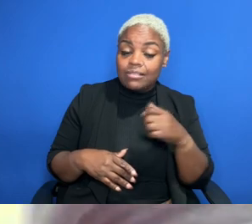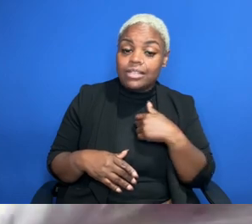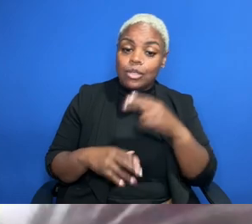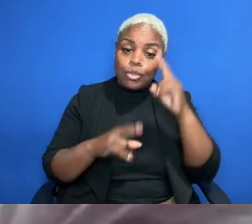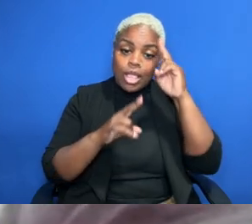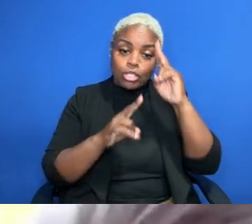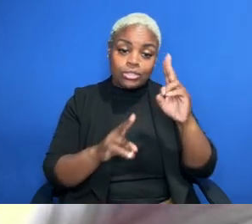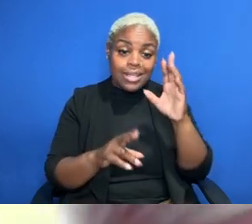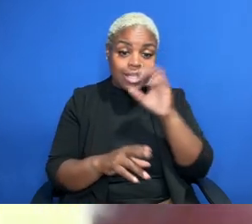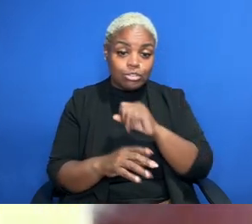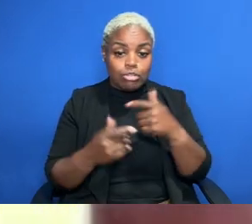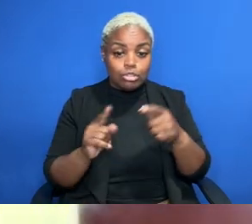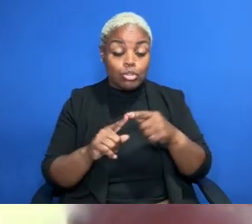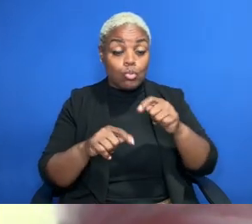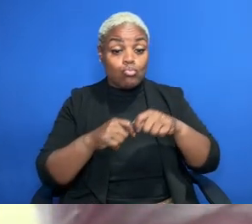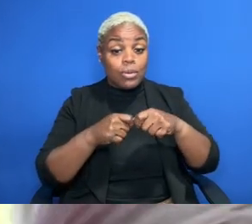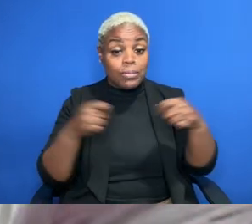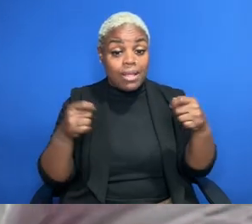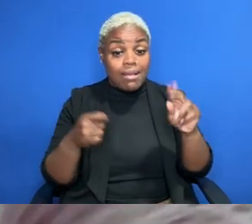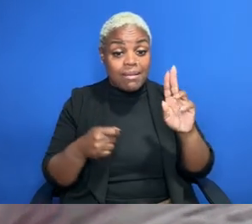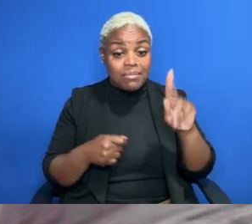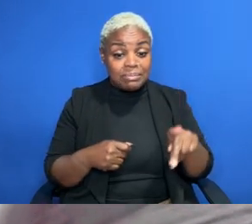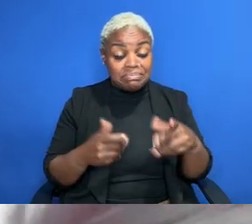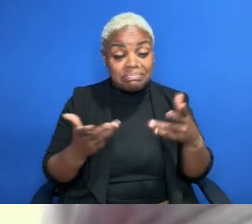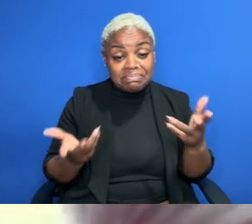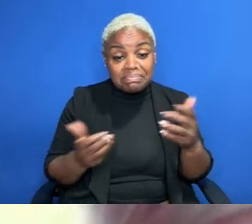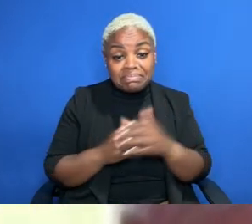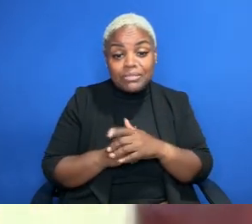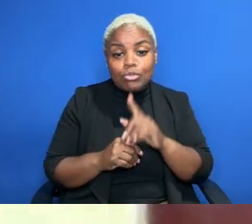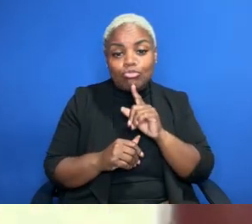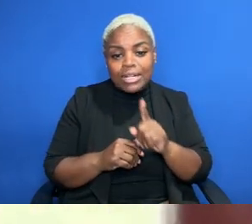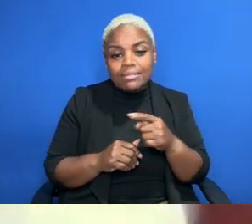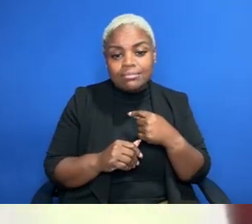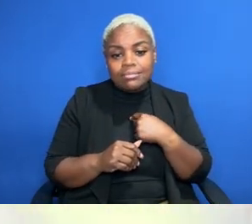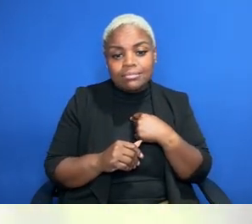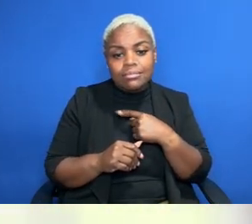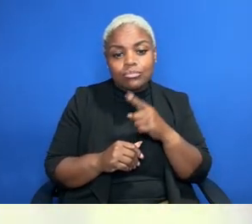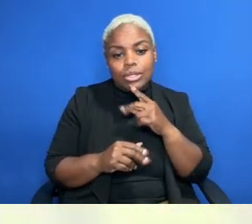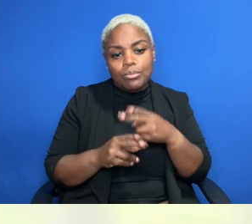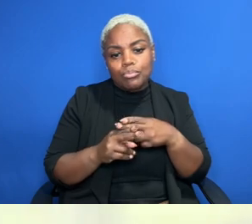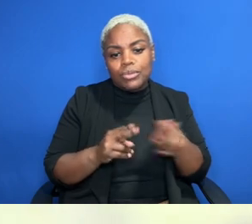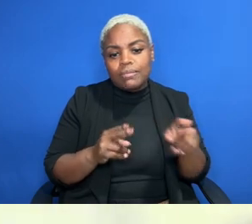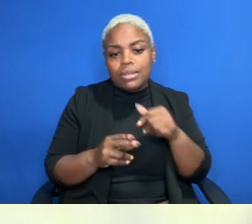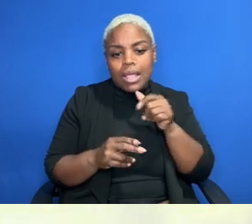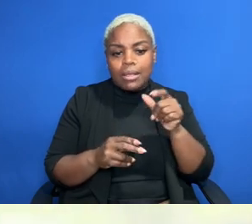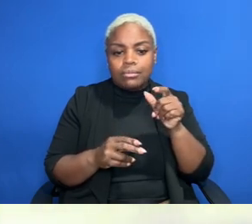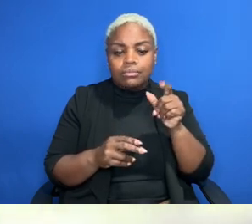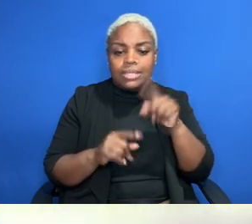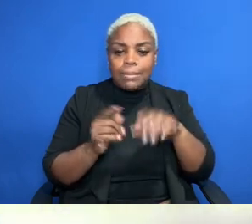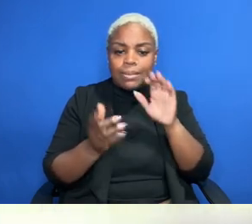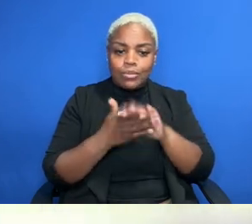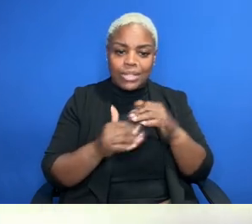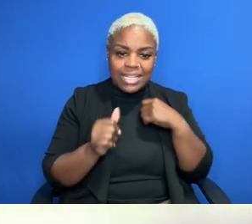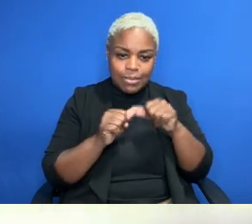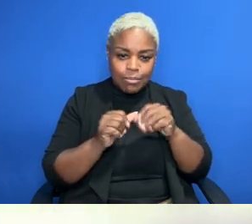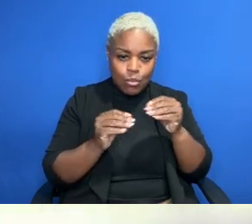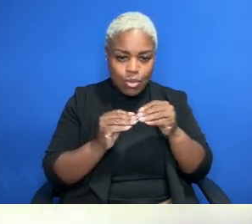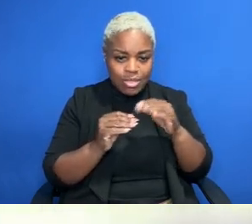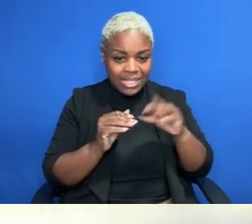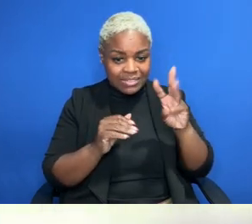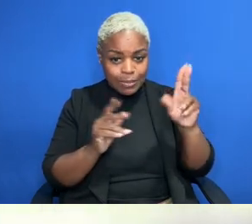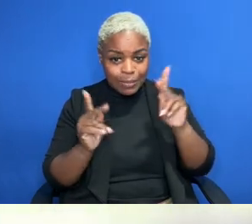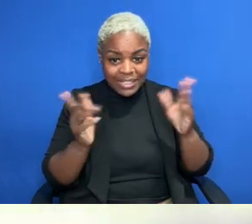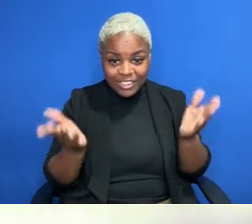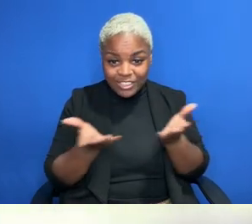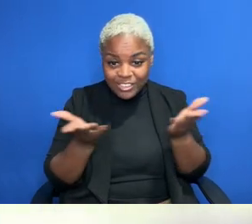Stephanie. So I get the honor, I guess, of trying to wrap up things. I'll try and be really brief. I can't believe that we've kept